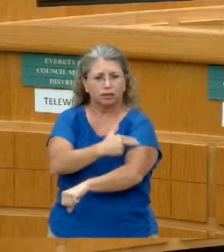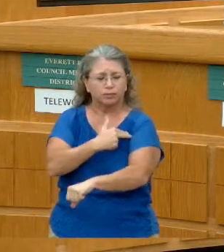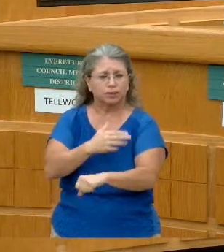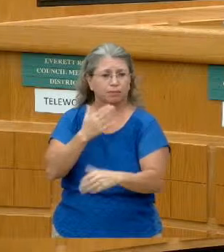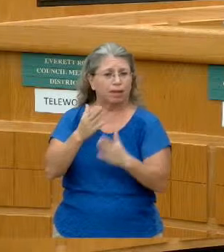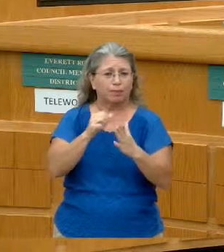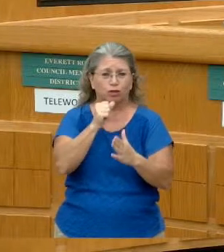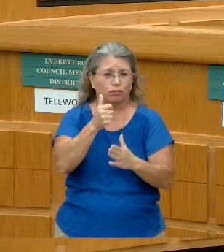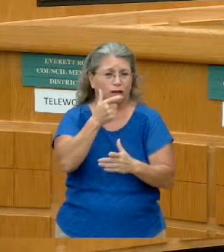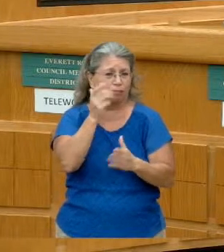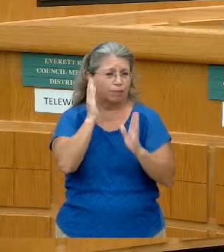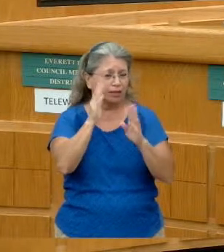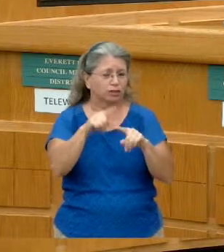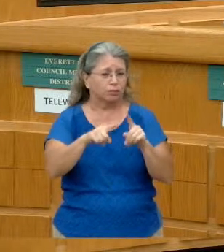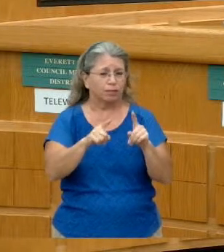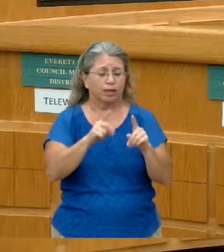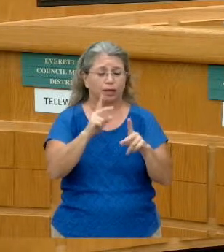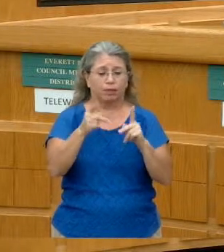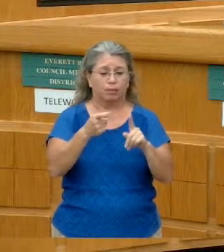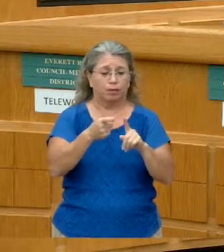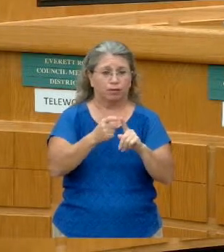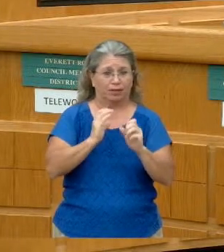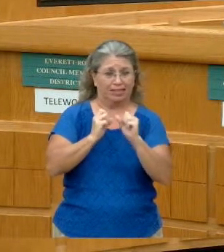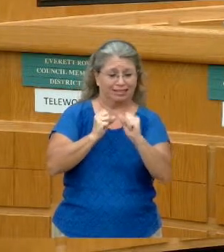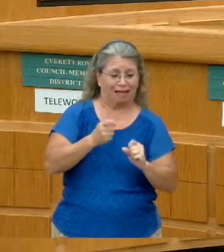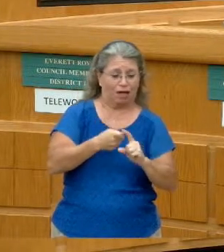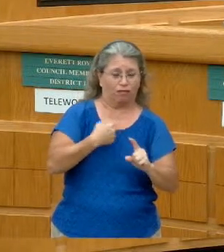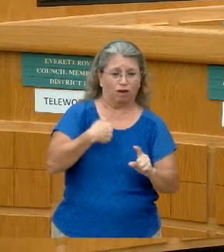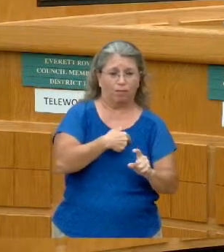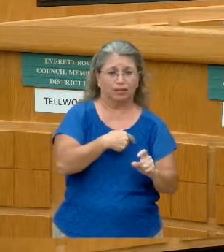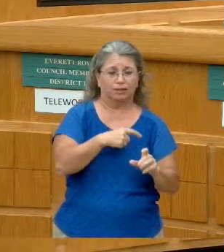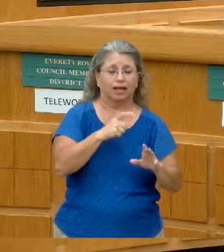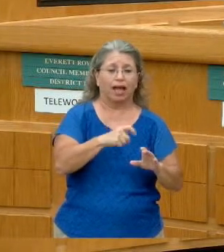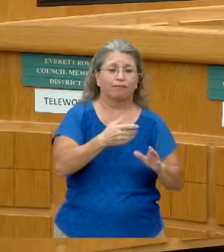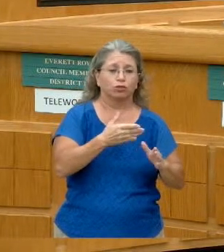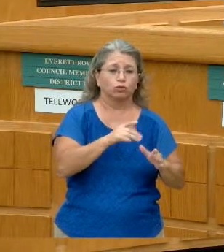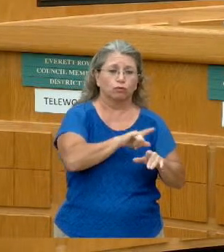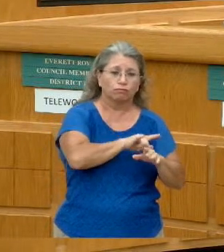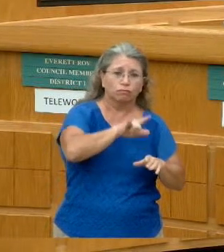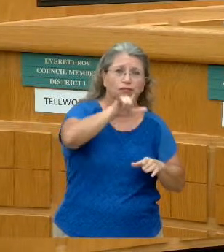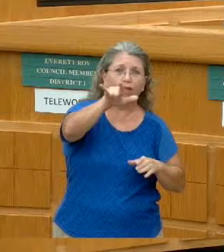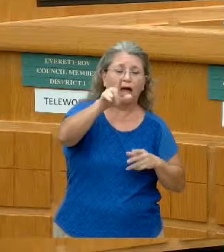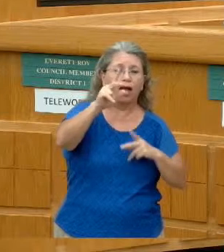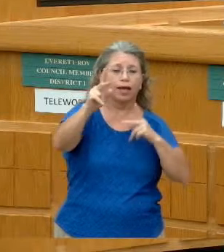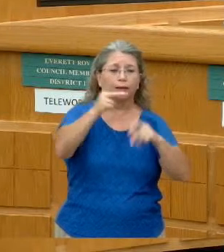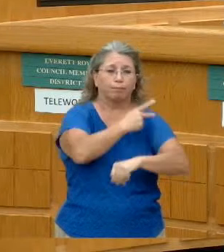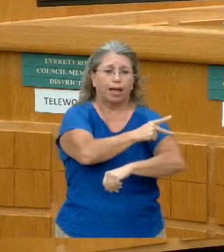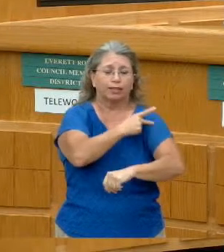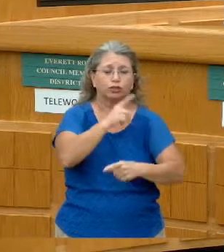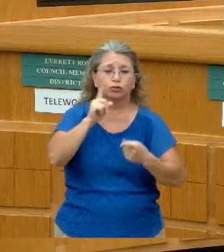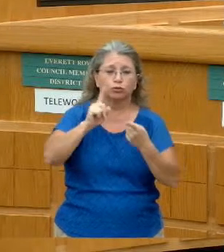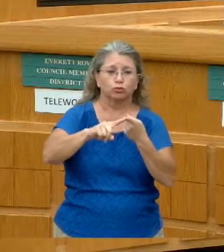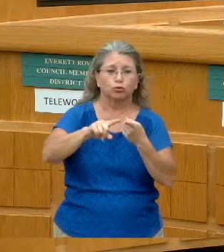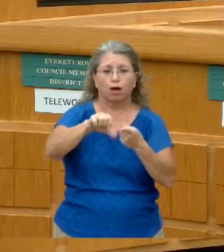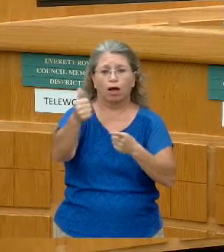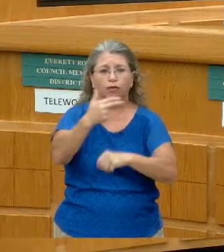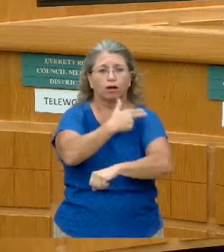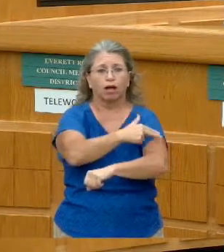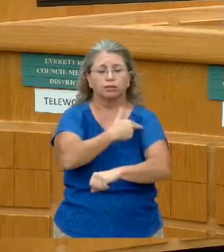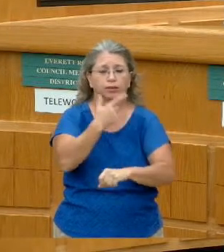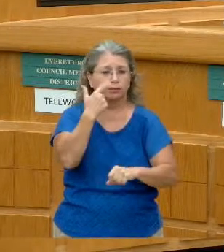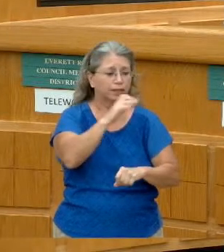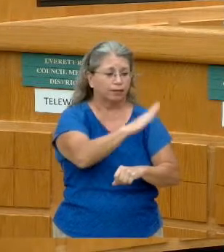they're having to airlift people because they are out of ICU beds in Hidalgo County and in Cameron County.